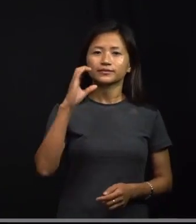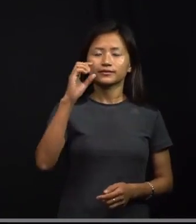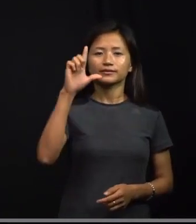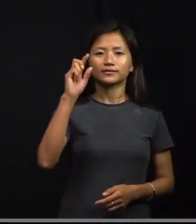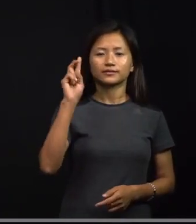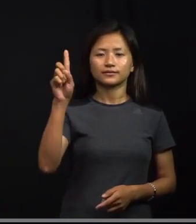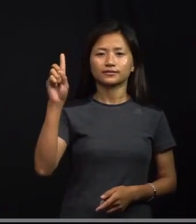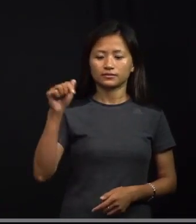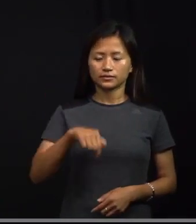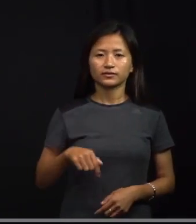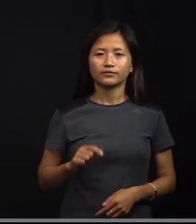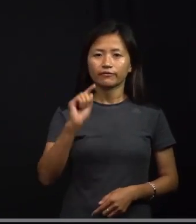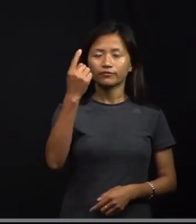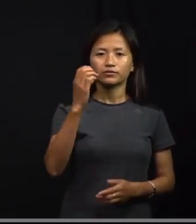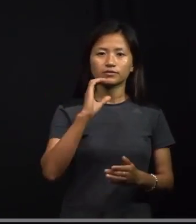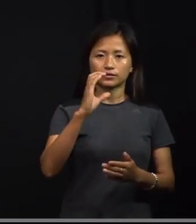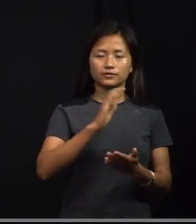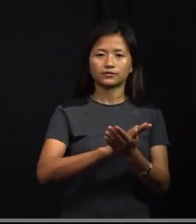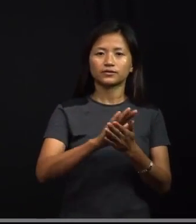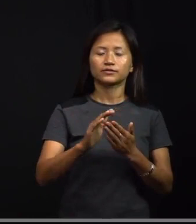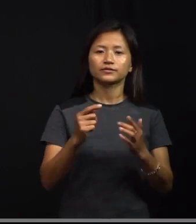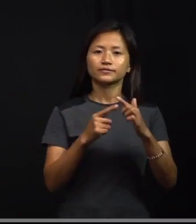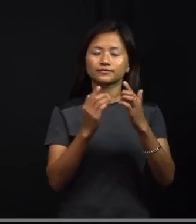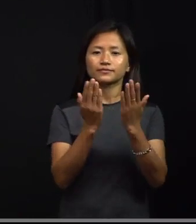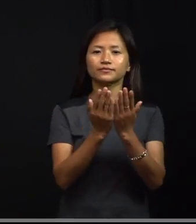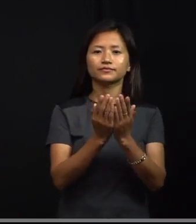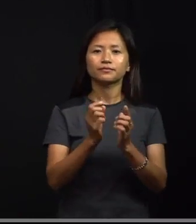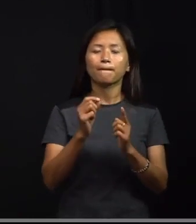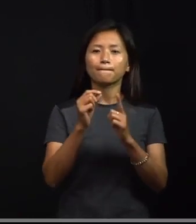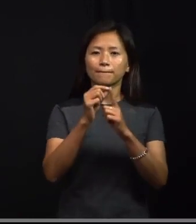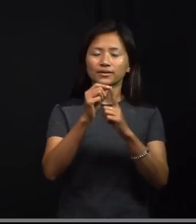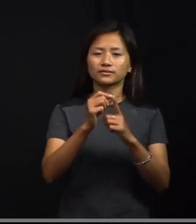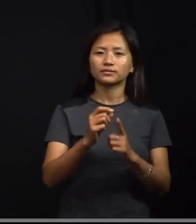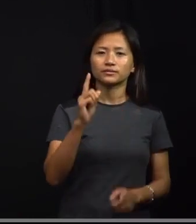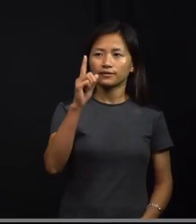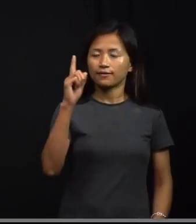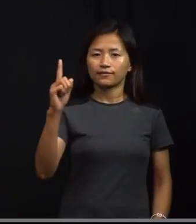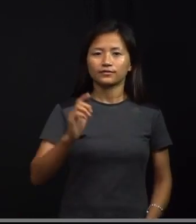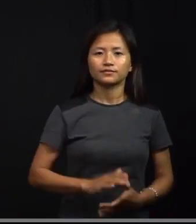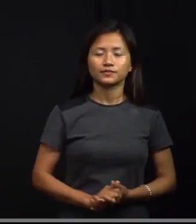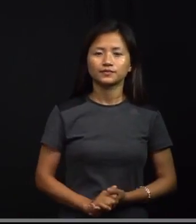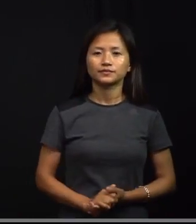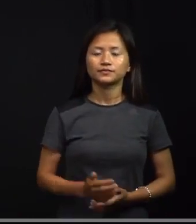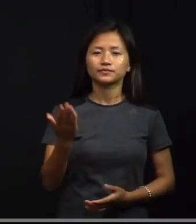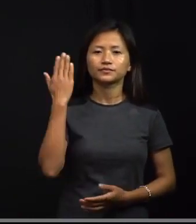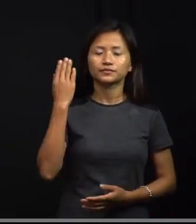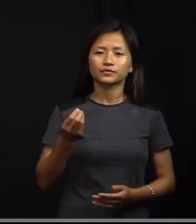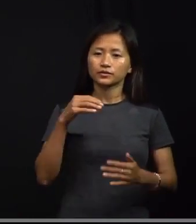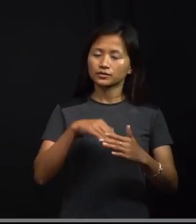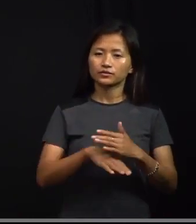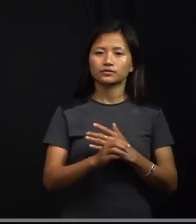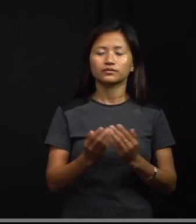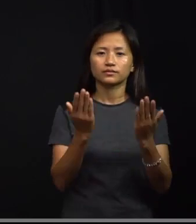with the first chapter of your textbook, that is in page number 11. Okay, so before we go into